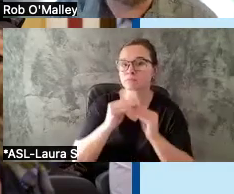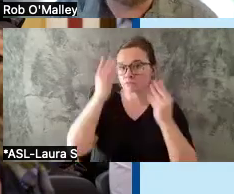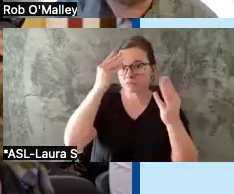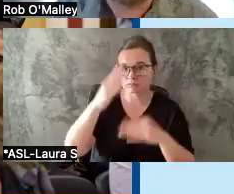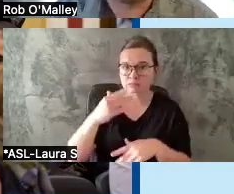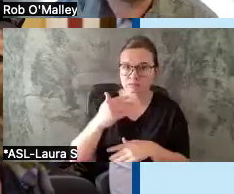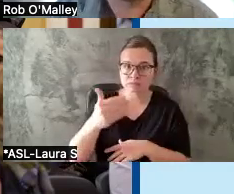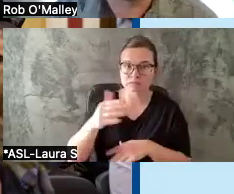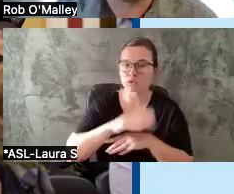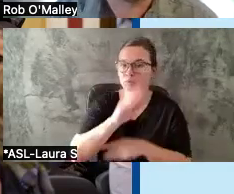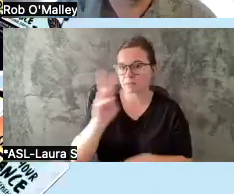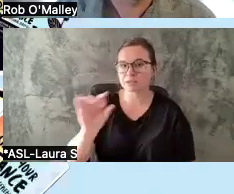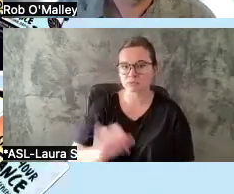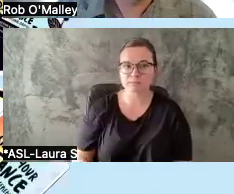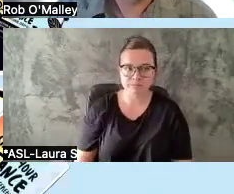this is on our website.